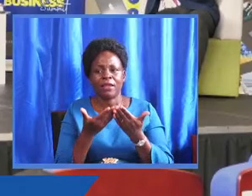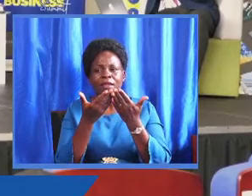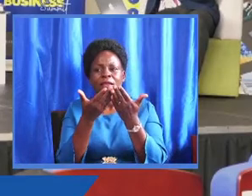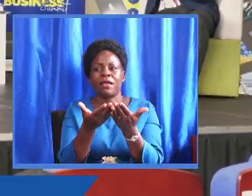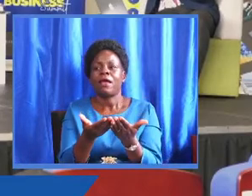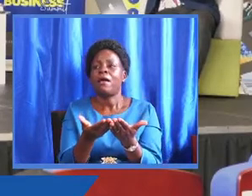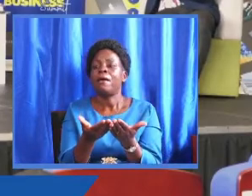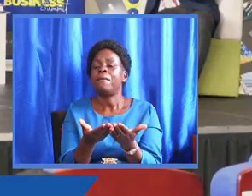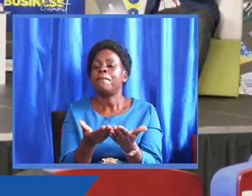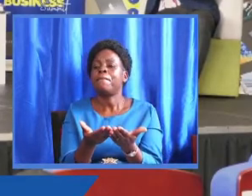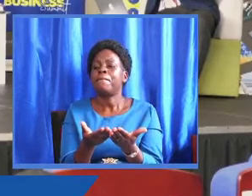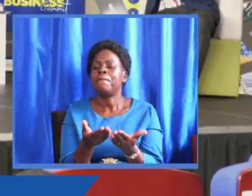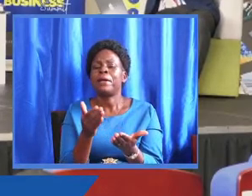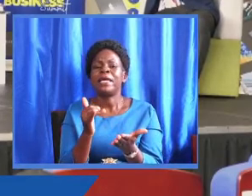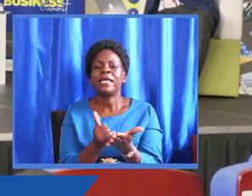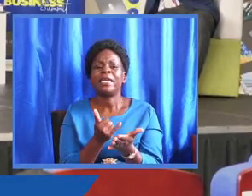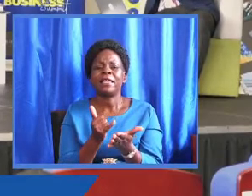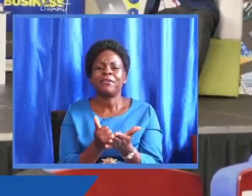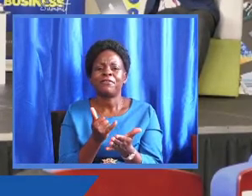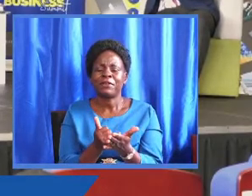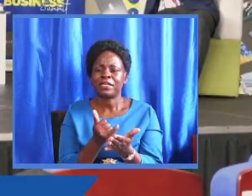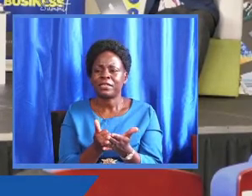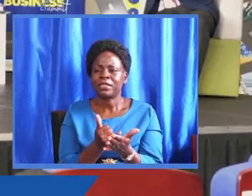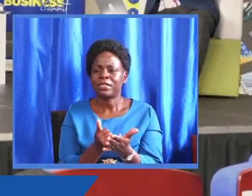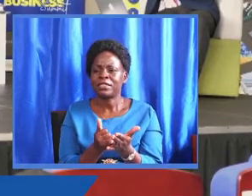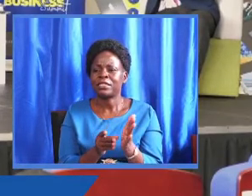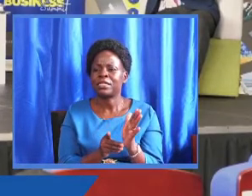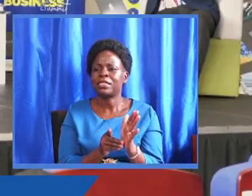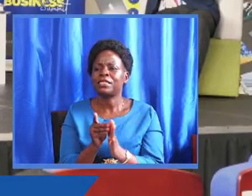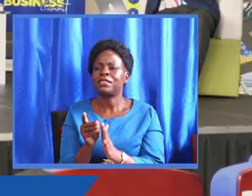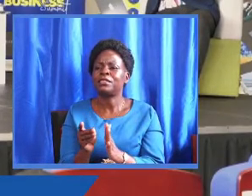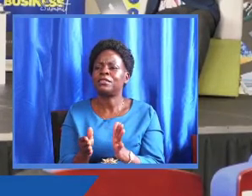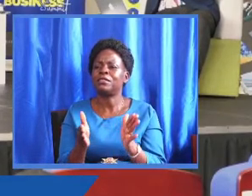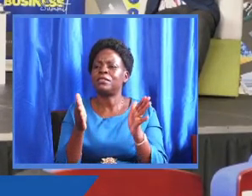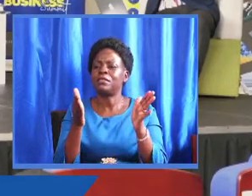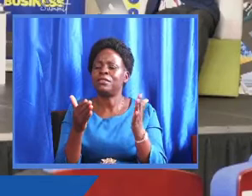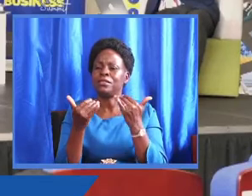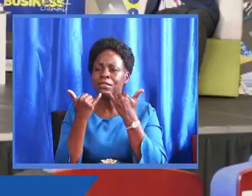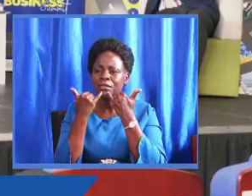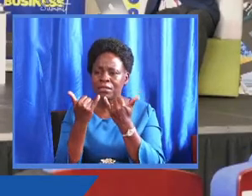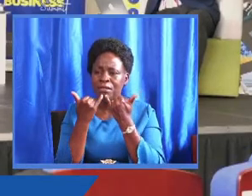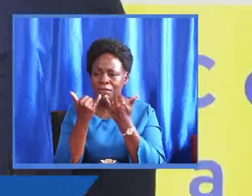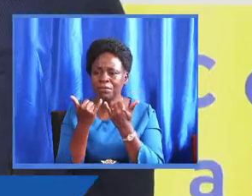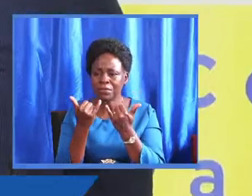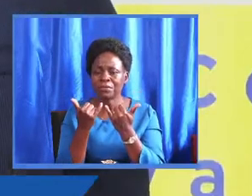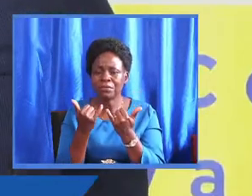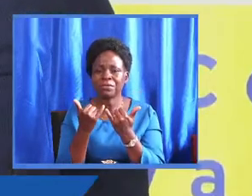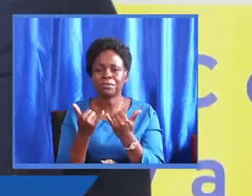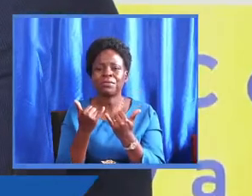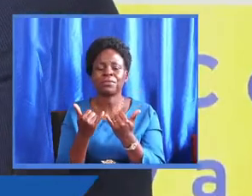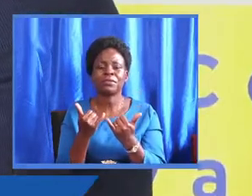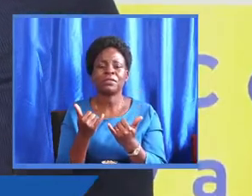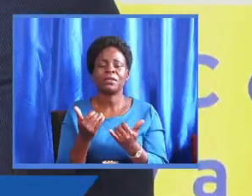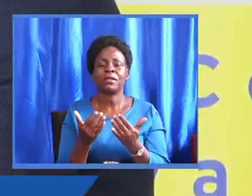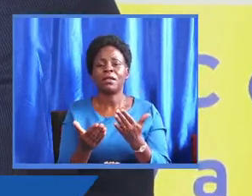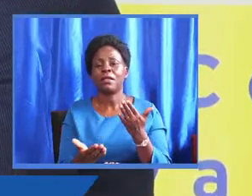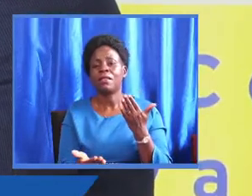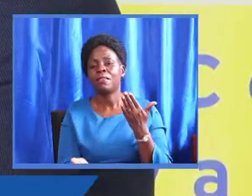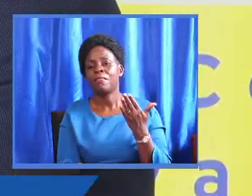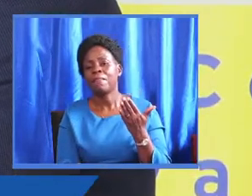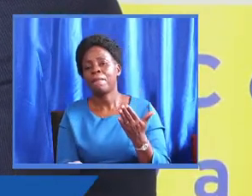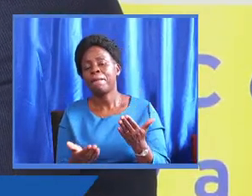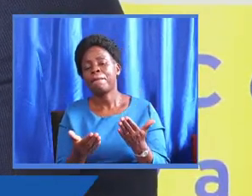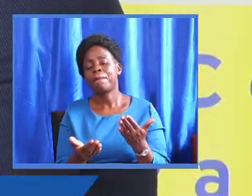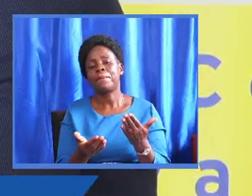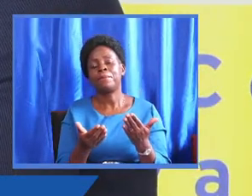potential investors and the existing developers already, information that is important. Okay, may I ask you, have